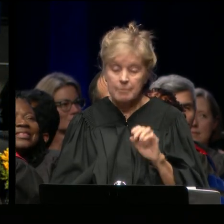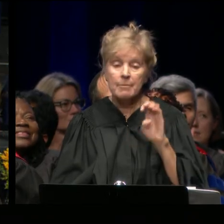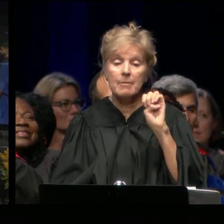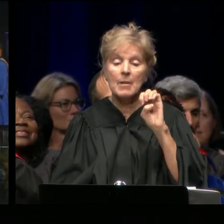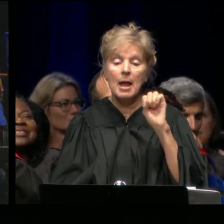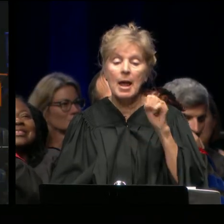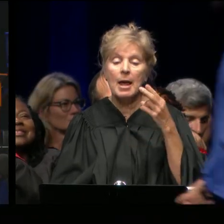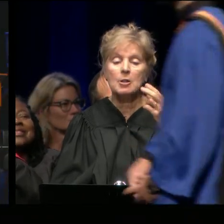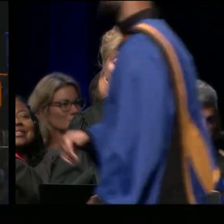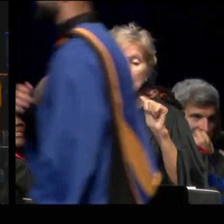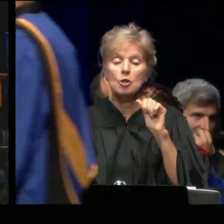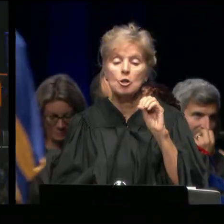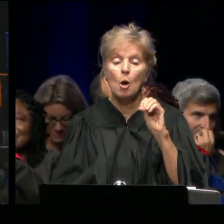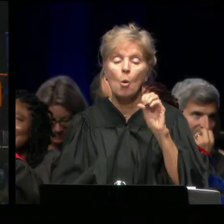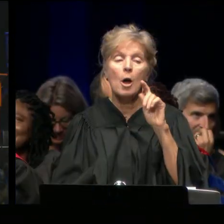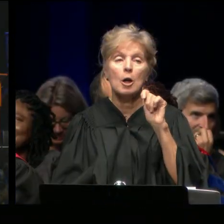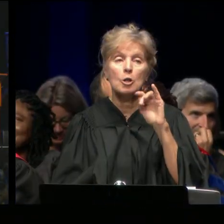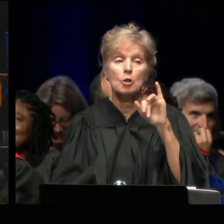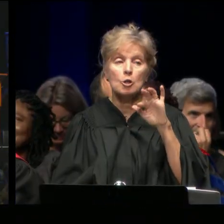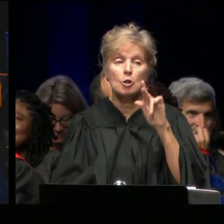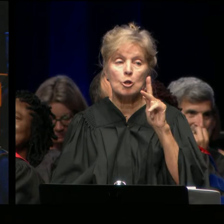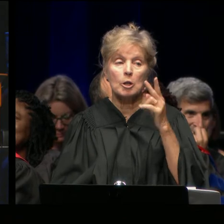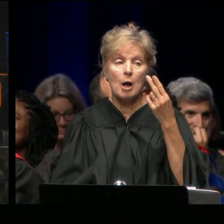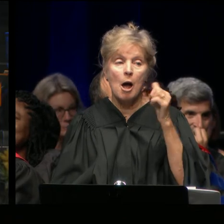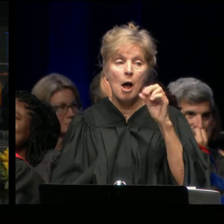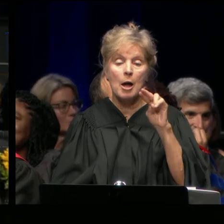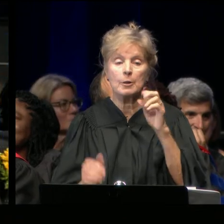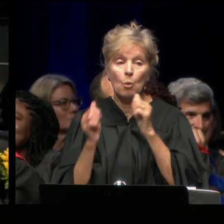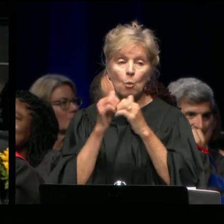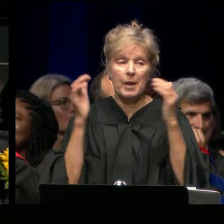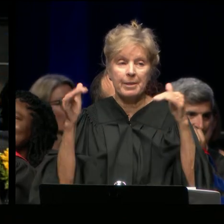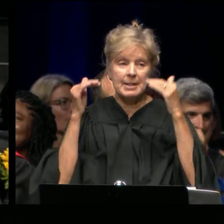Esho Turkan, with distinction.